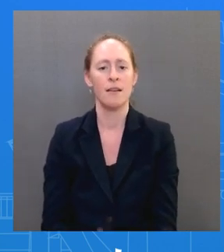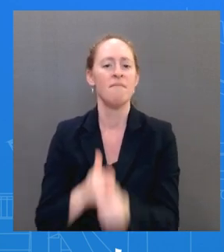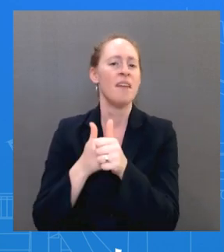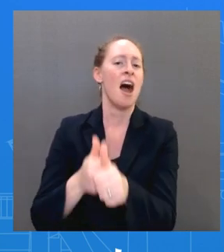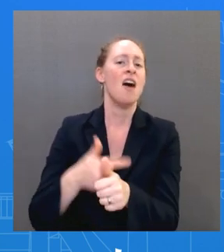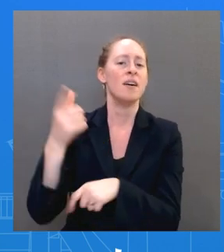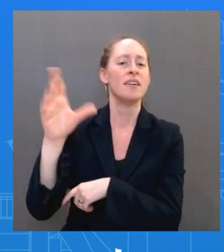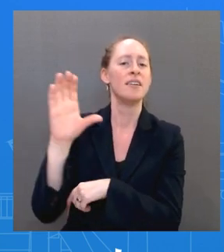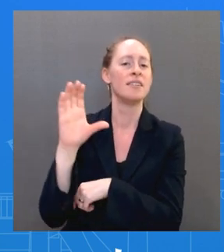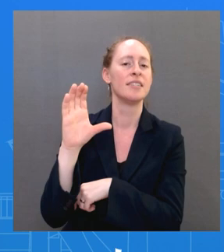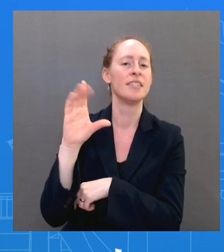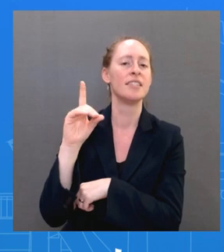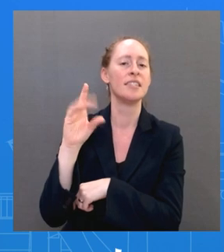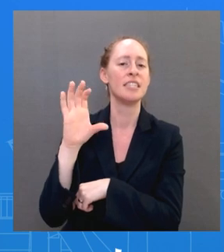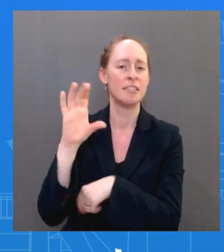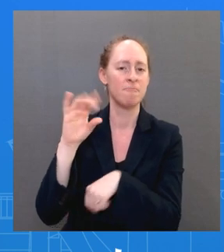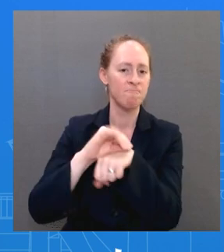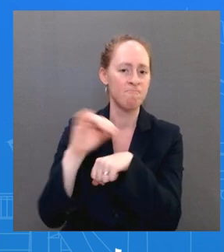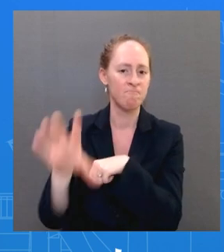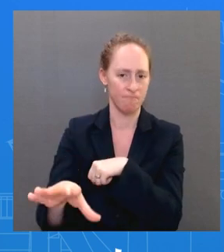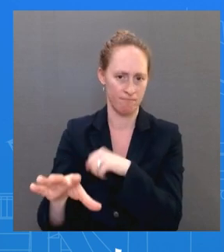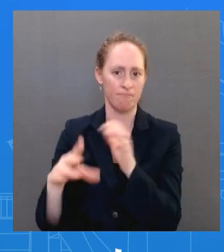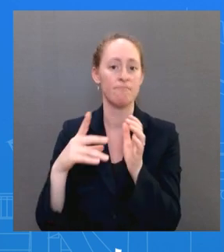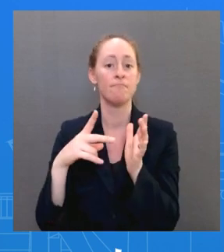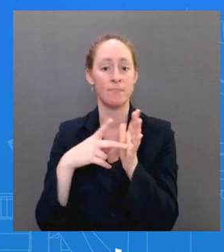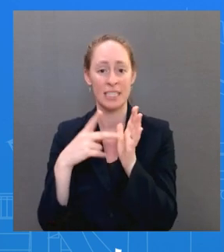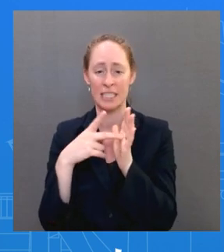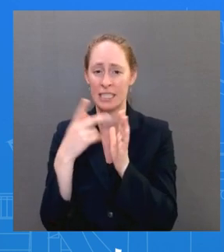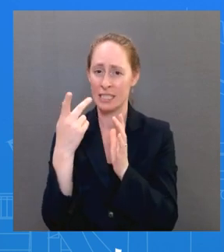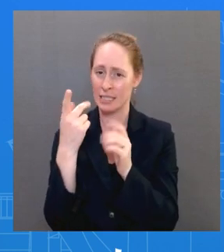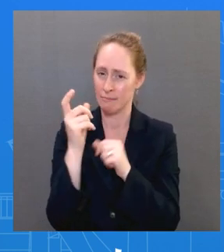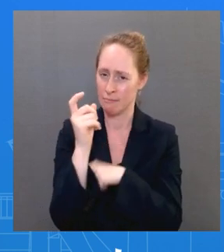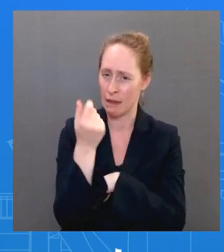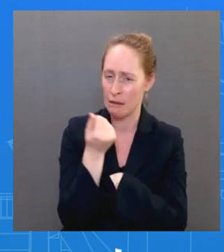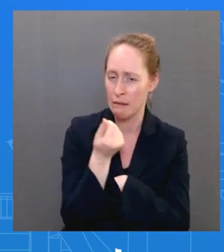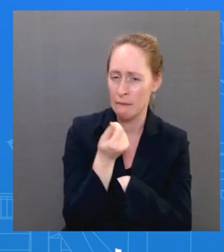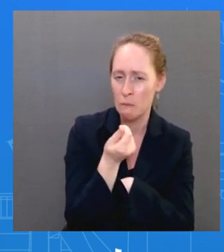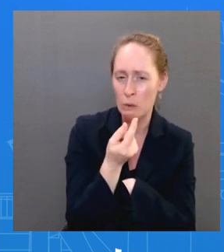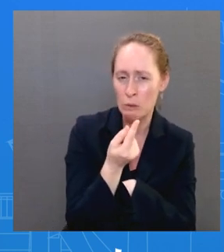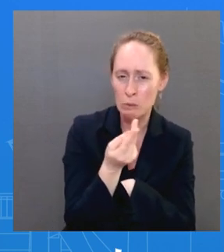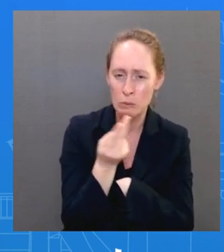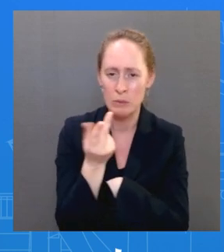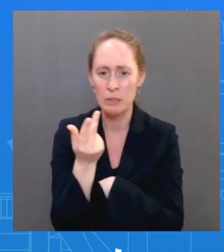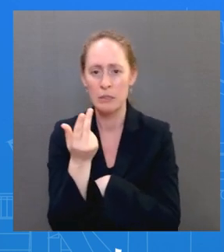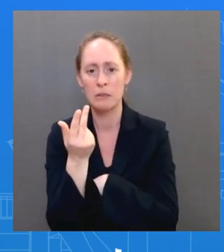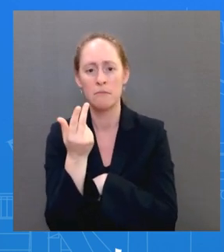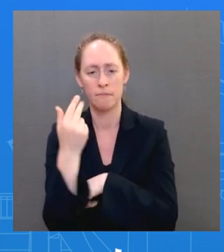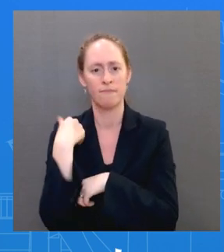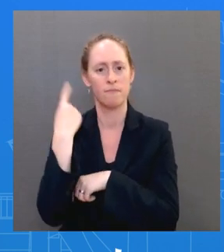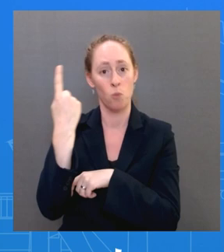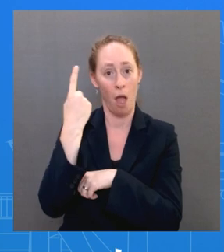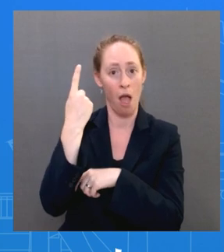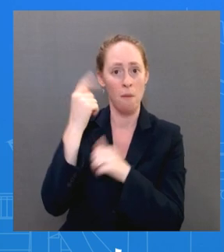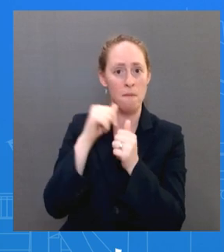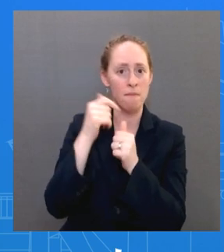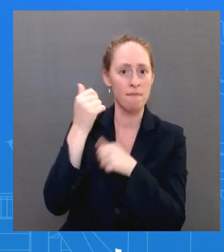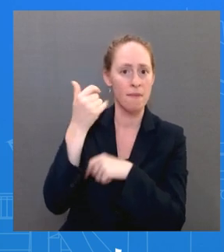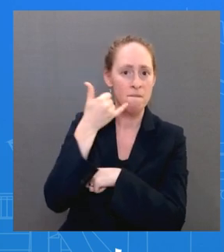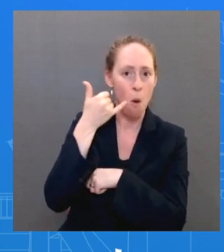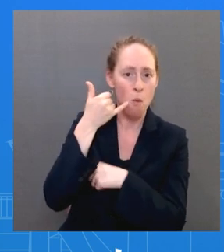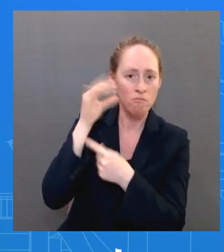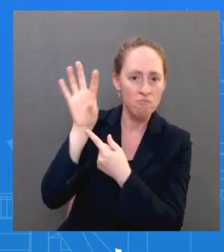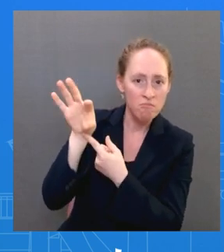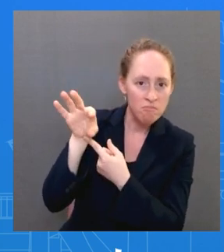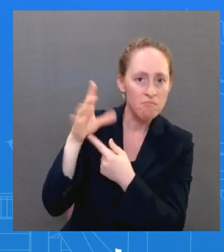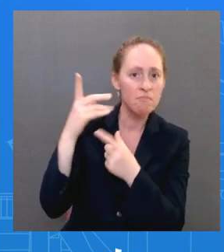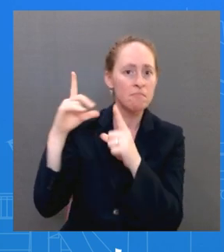around him. As you saw, the videographer, the photographer was with him. They were socially distanced at 6 feet. They